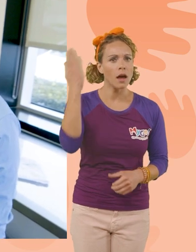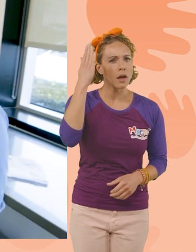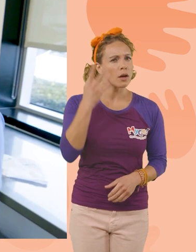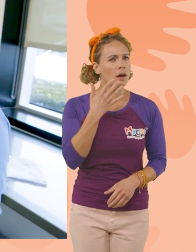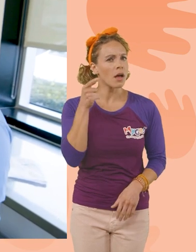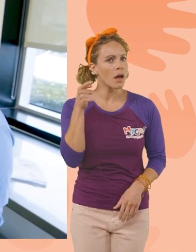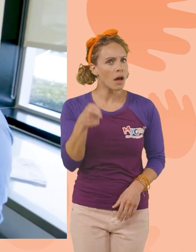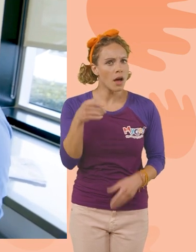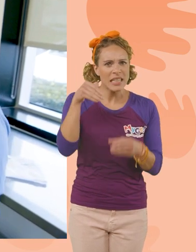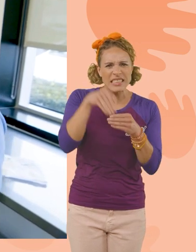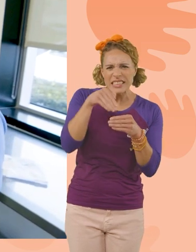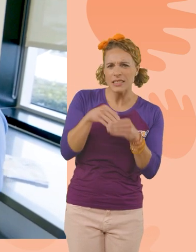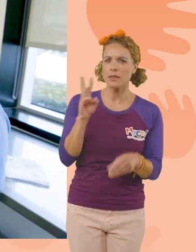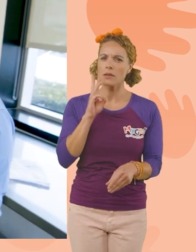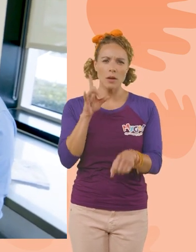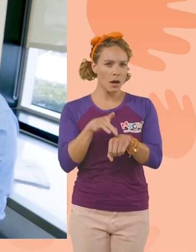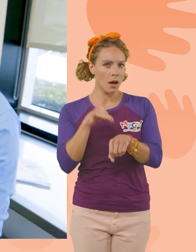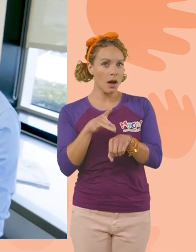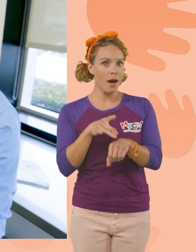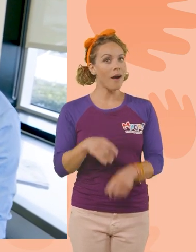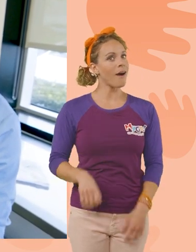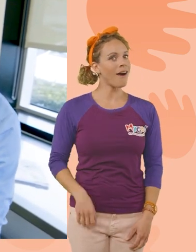what color is on the inside of the watermelon?